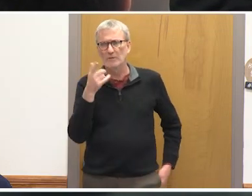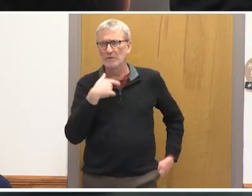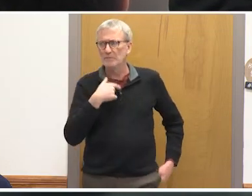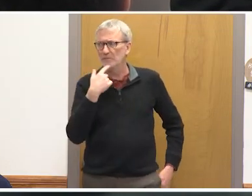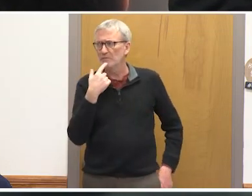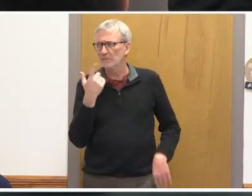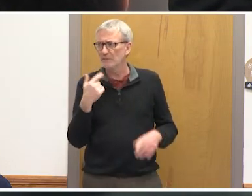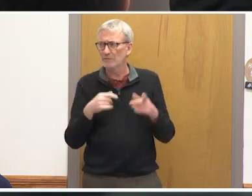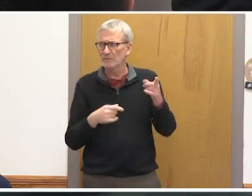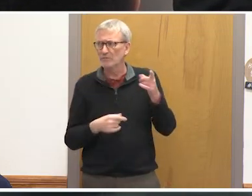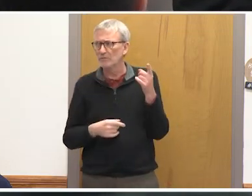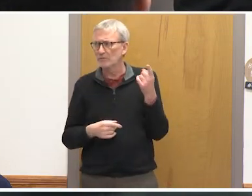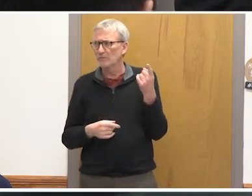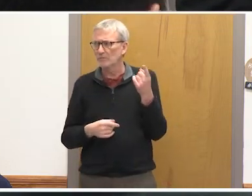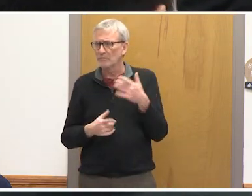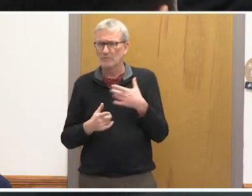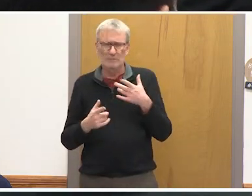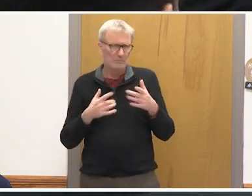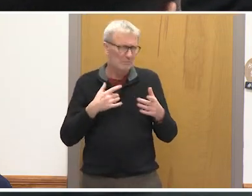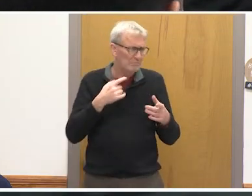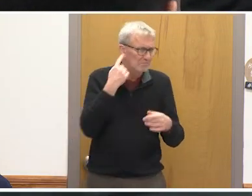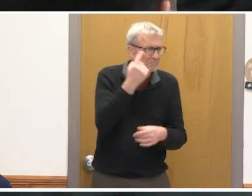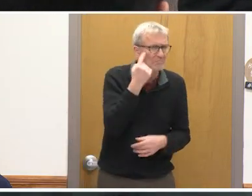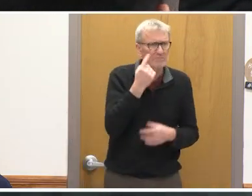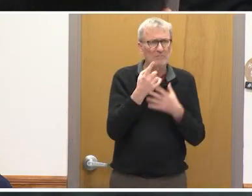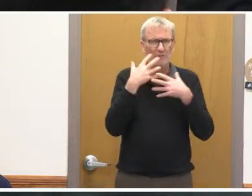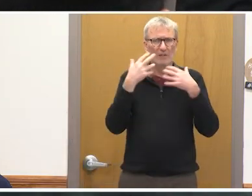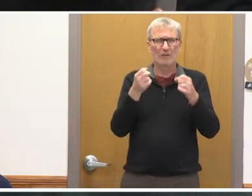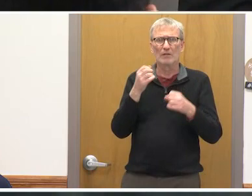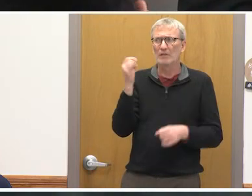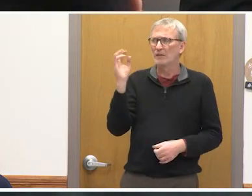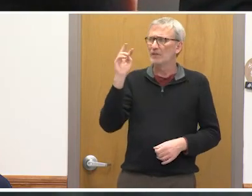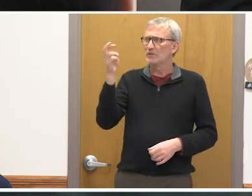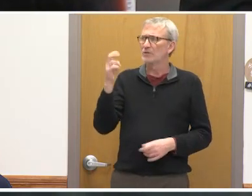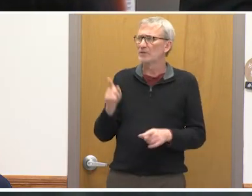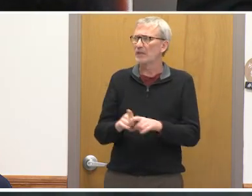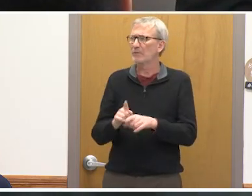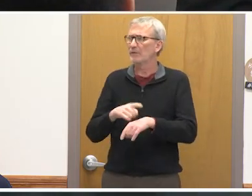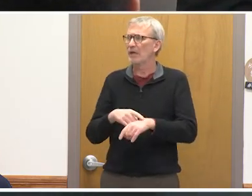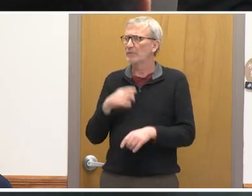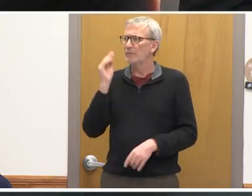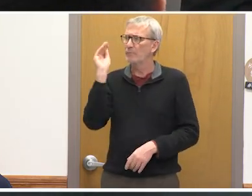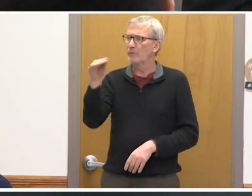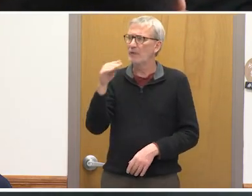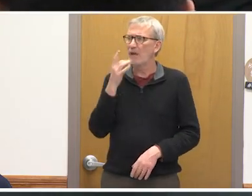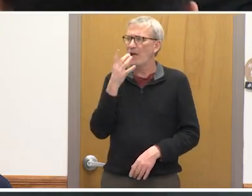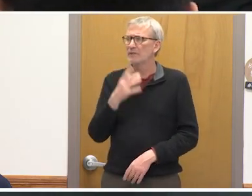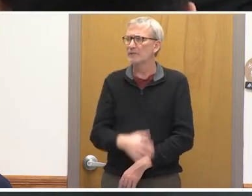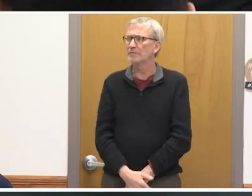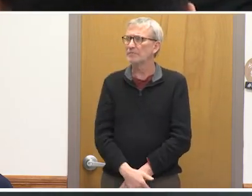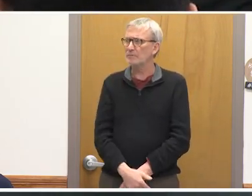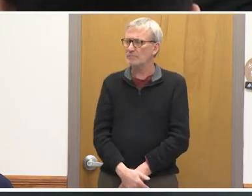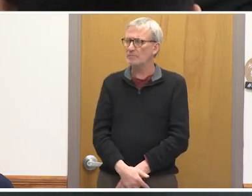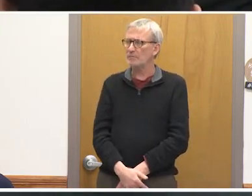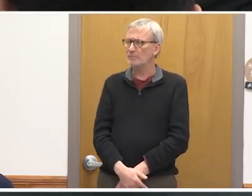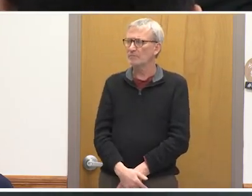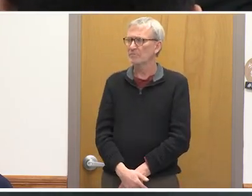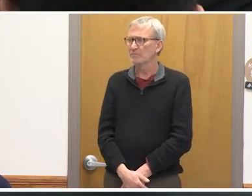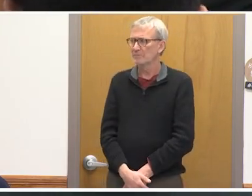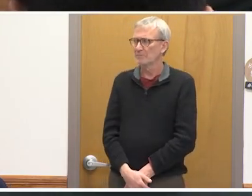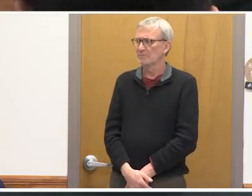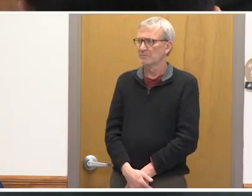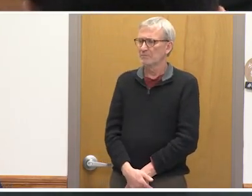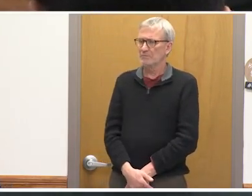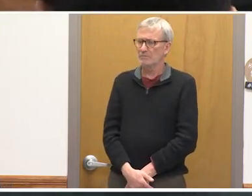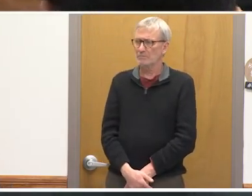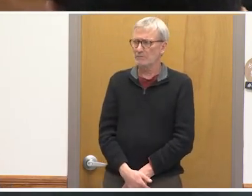say is, are you considering health issues at the same time when you're installing these lights? Because that may be an